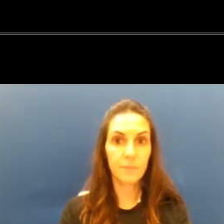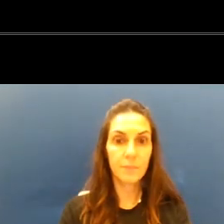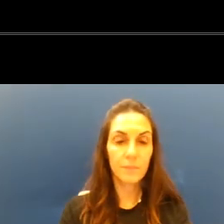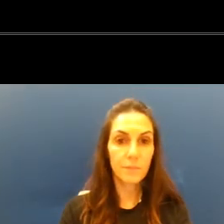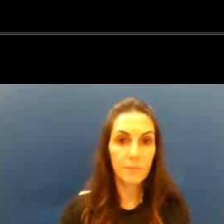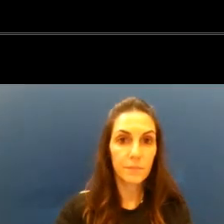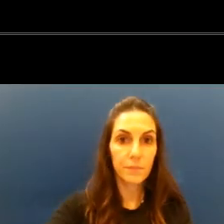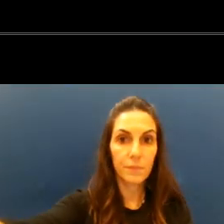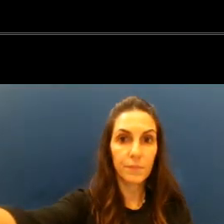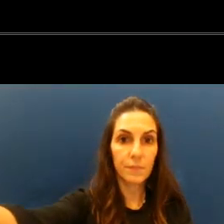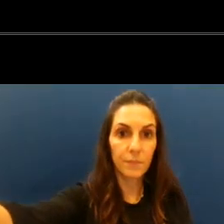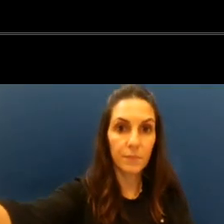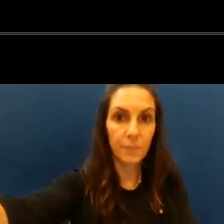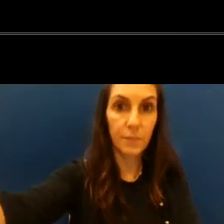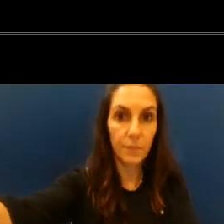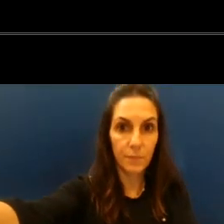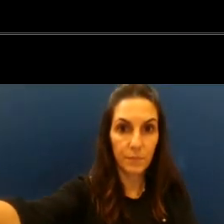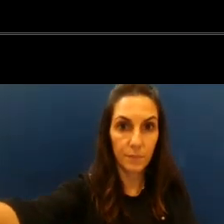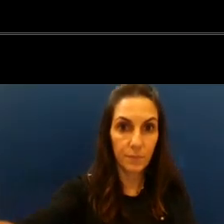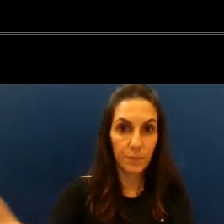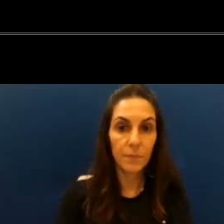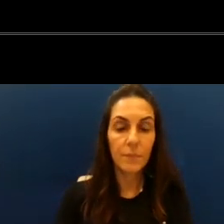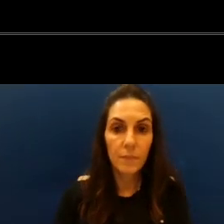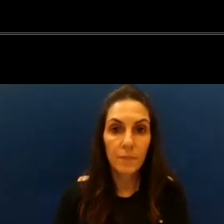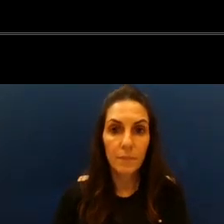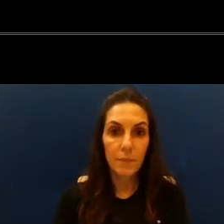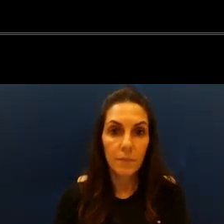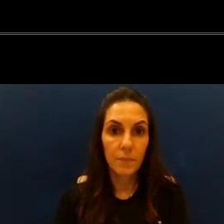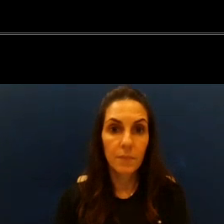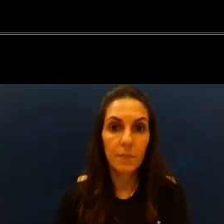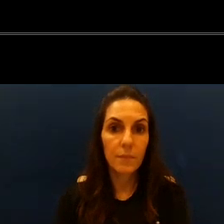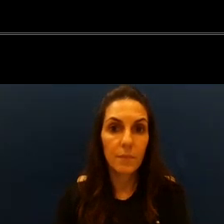point where we were asking several times for